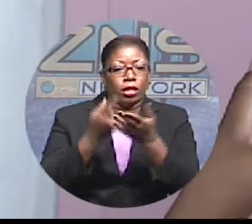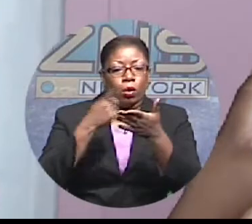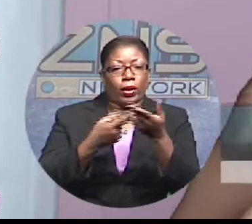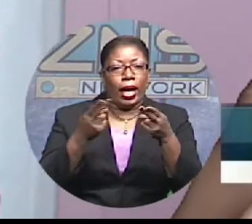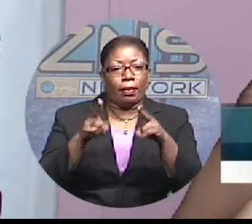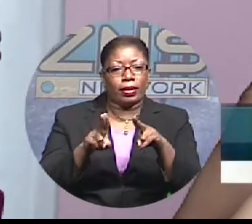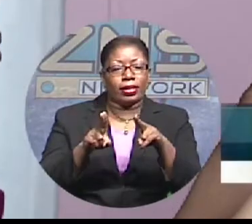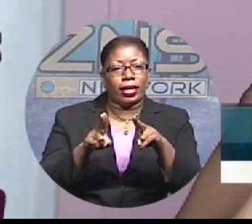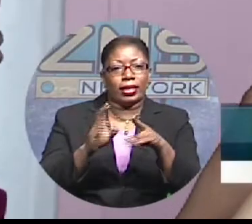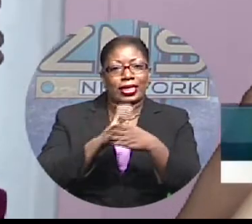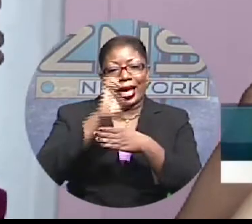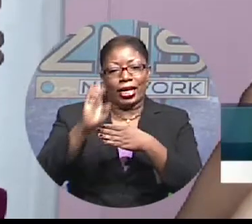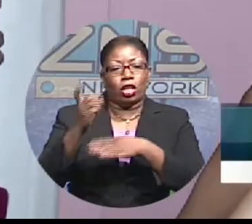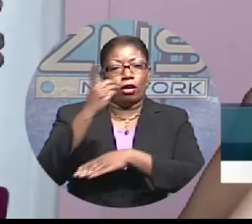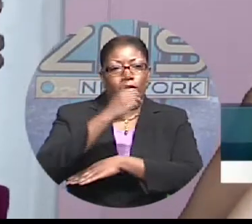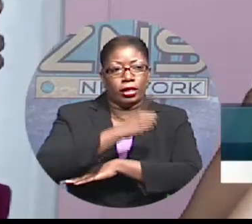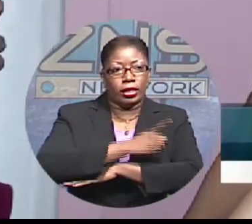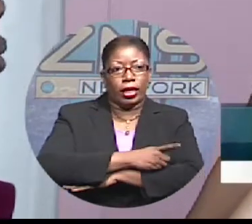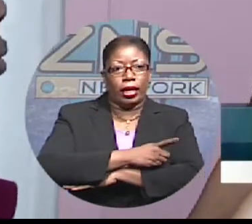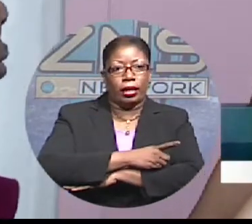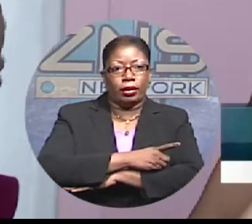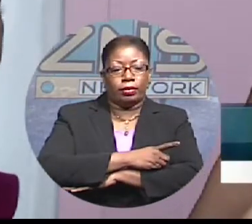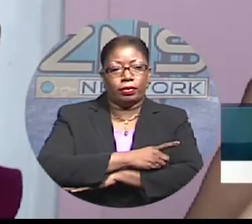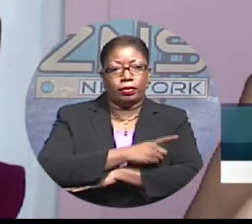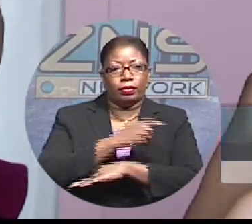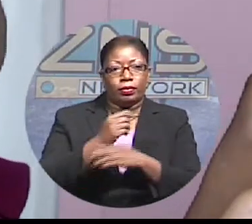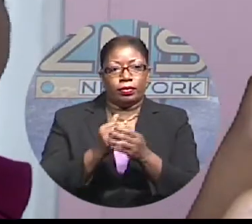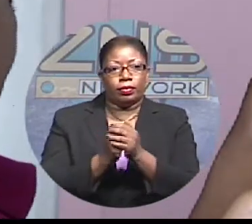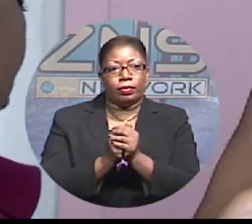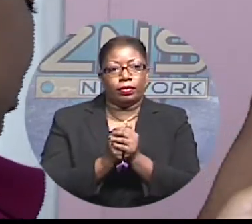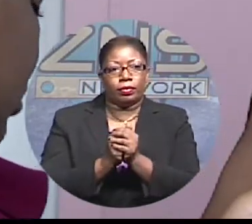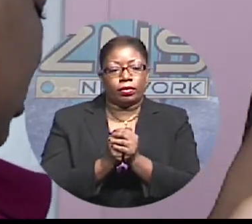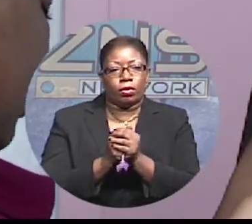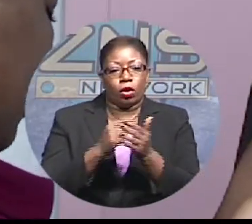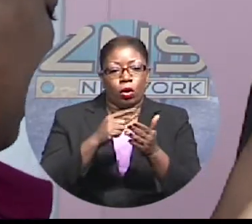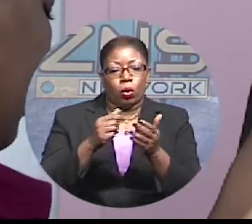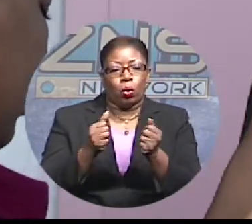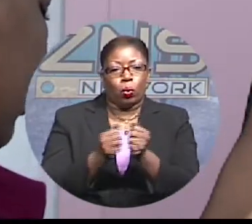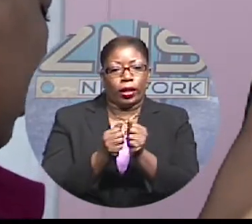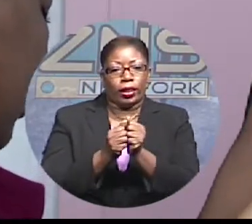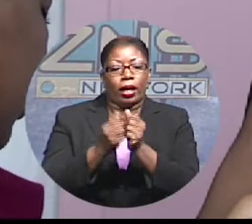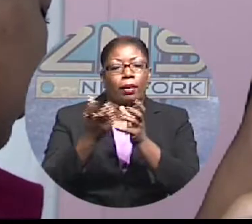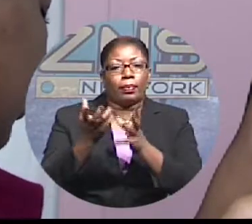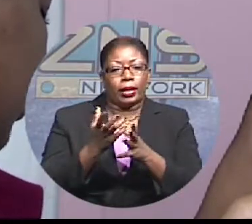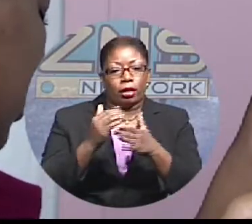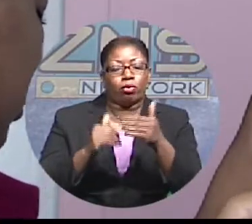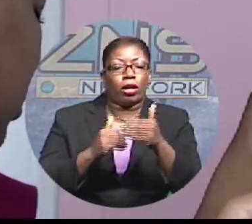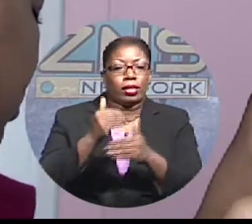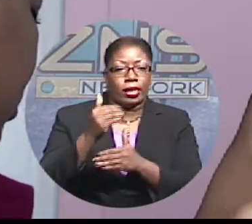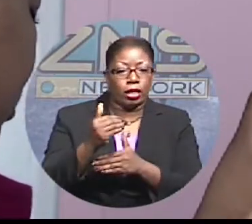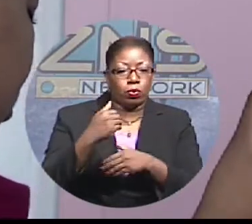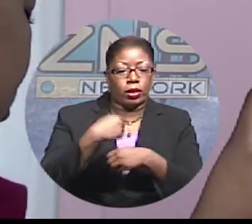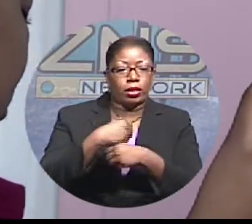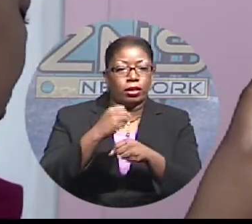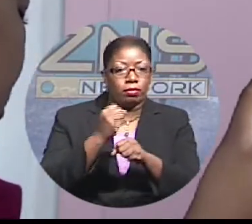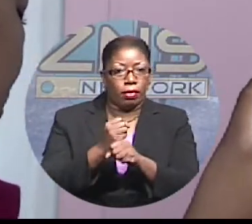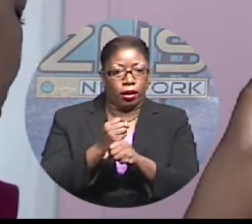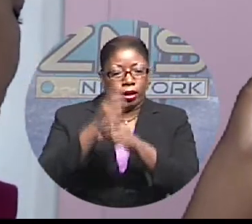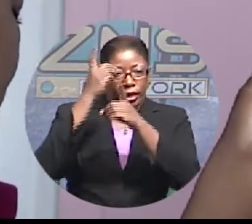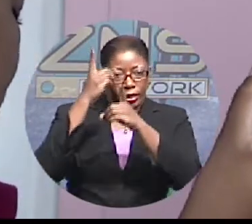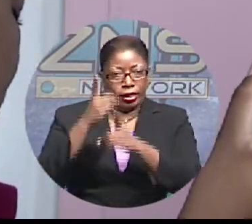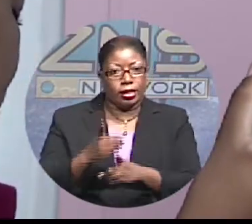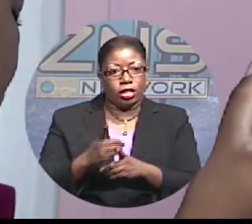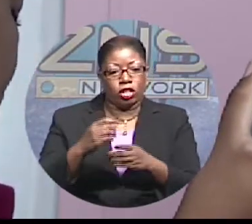day with the appeals process, we would have to make a decision as to whether or not amendments to the